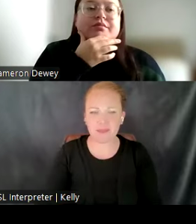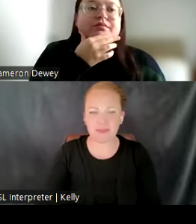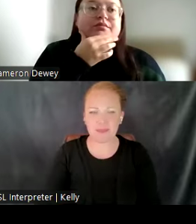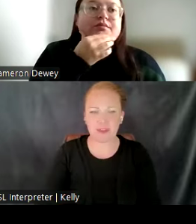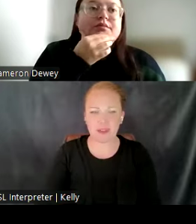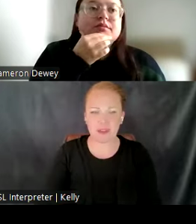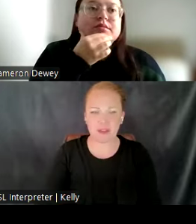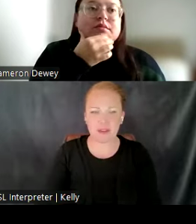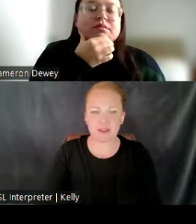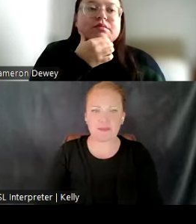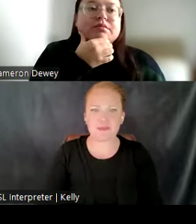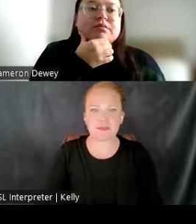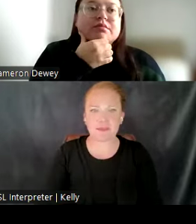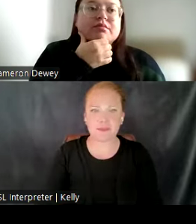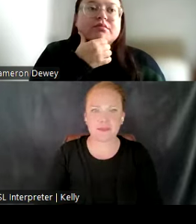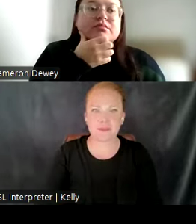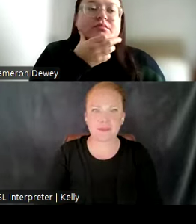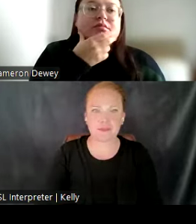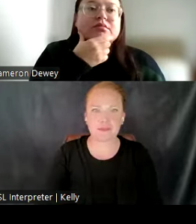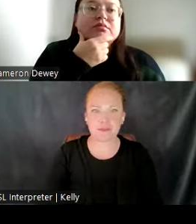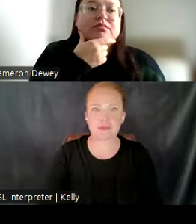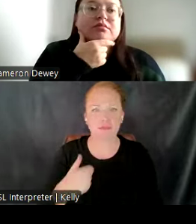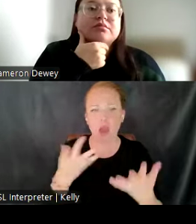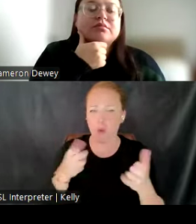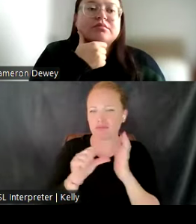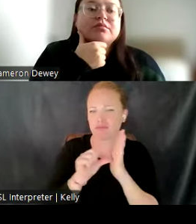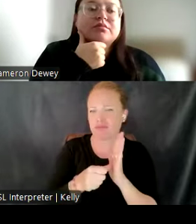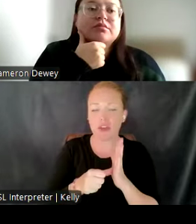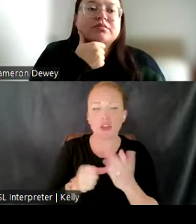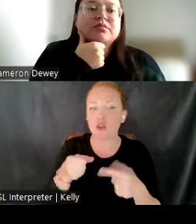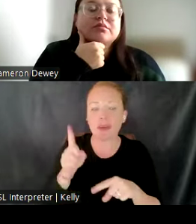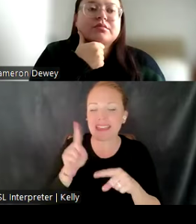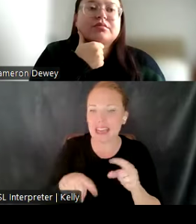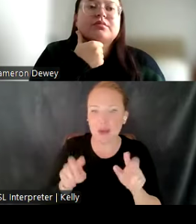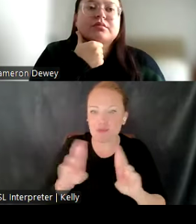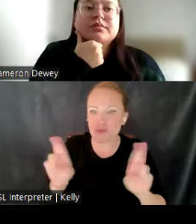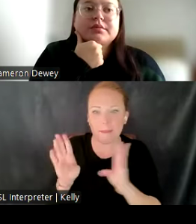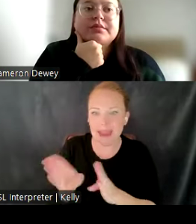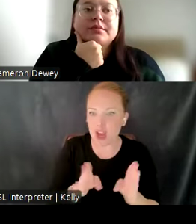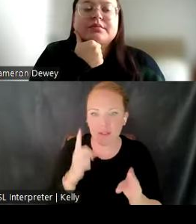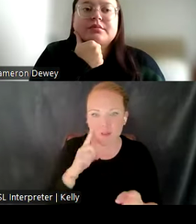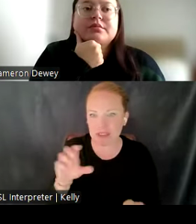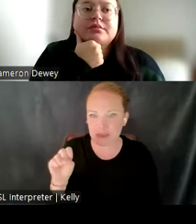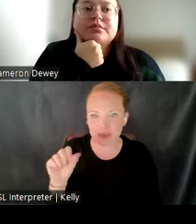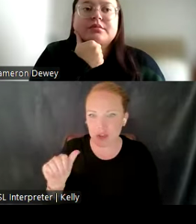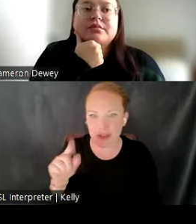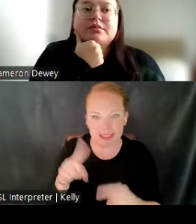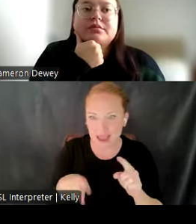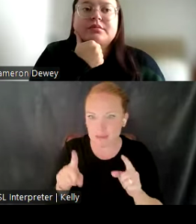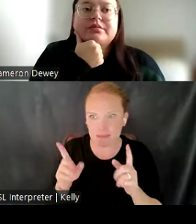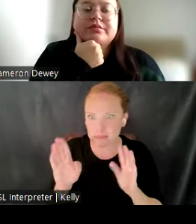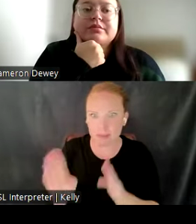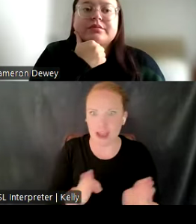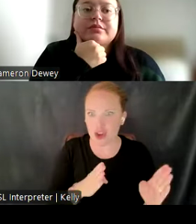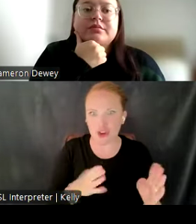alongside with that, I want to also emphasize that there is no way to prepare for a sexual assault. It can be difficult